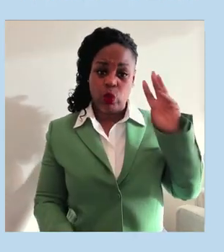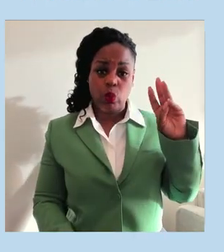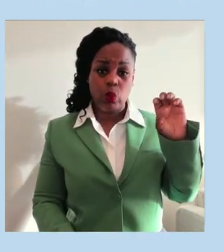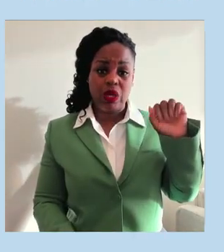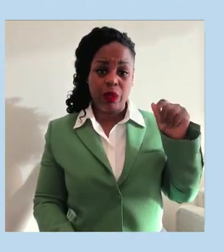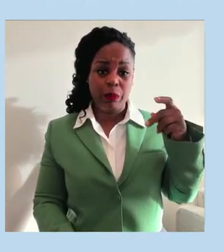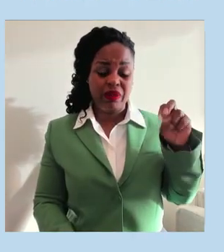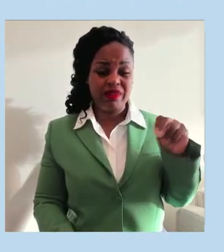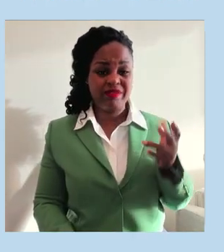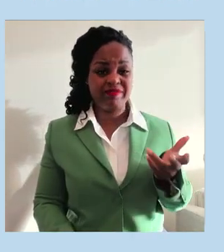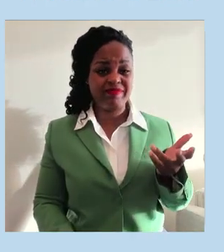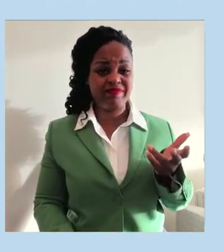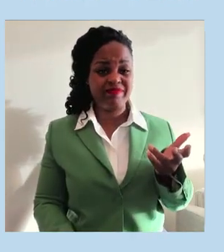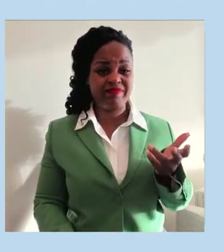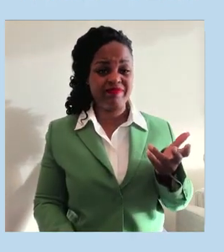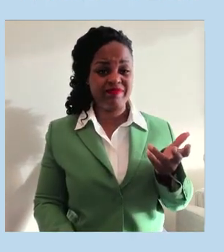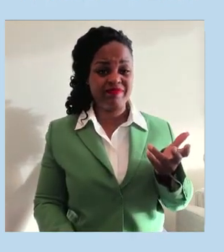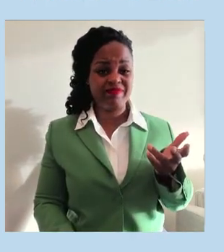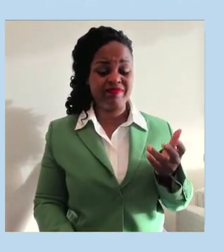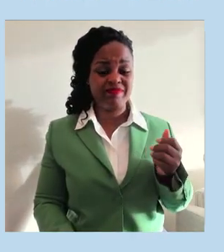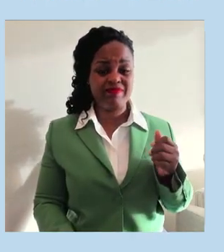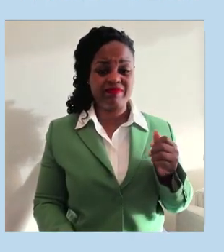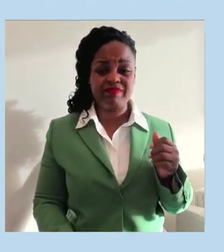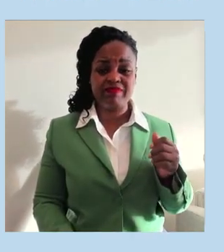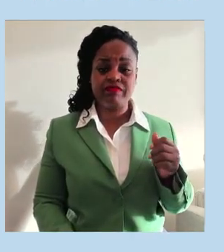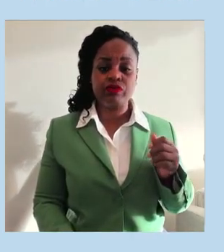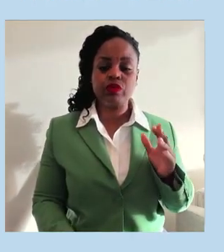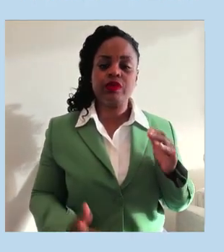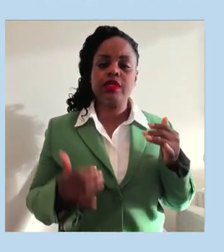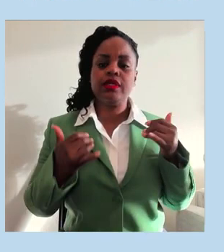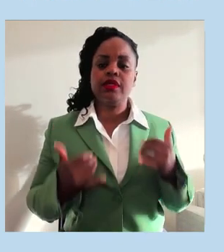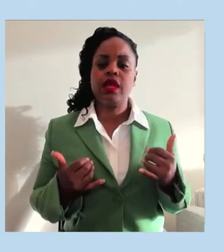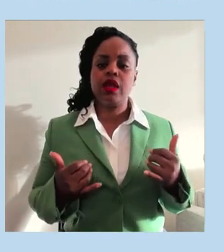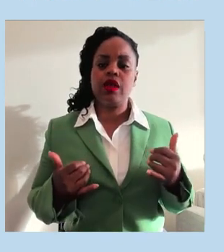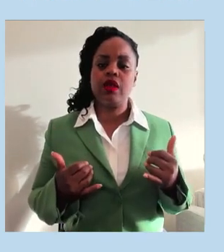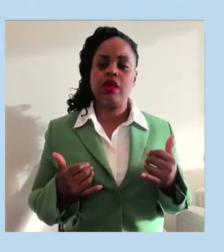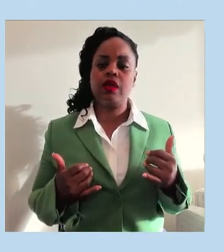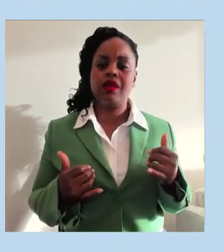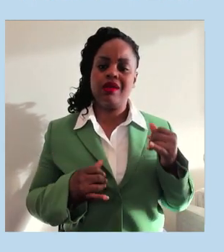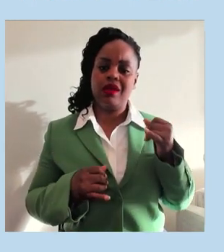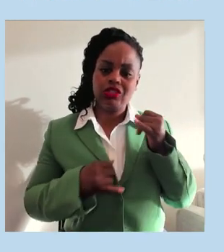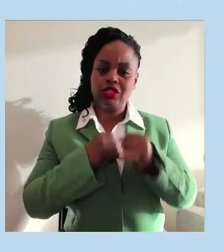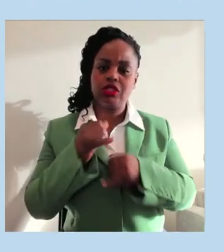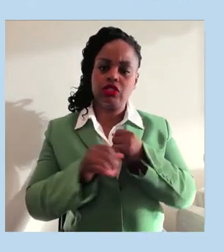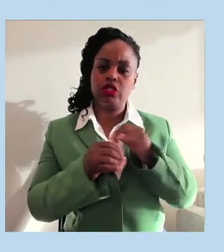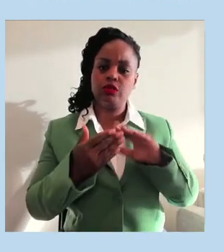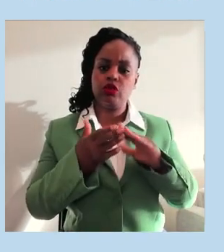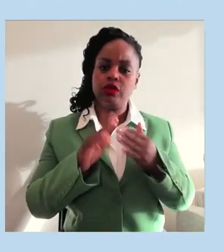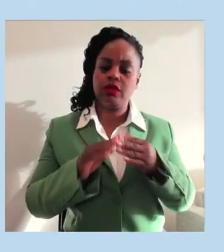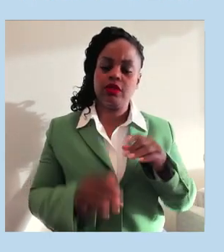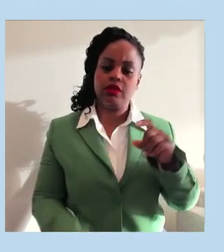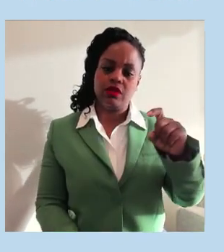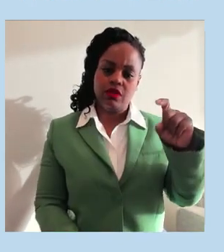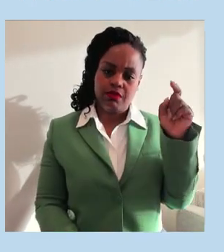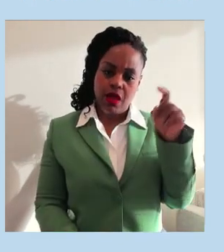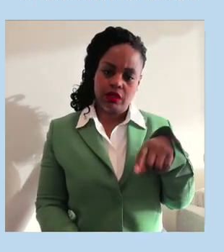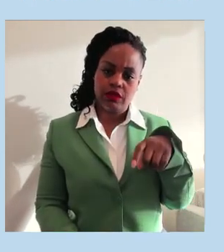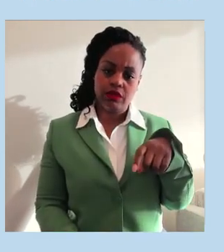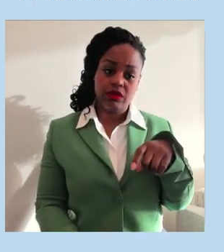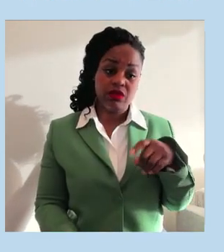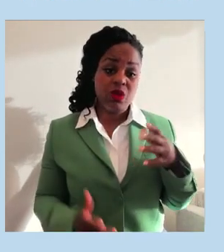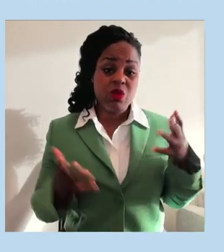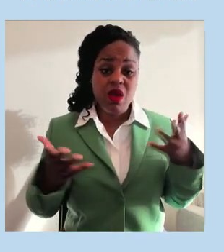In time like this, the international community must immediately act to protect these women, including